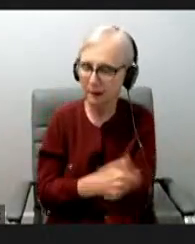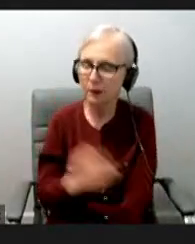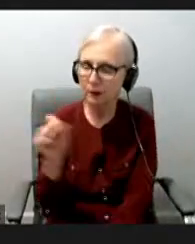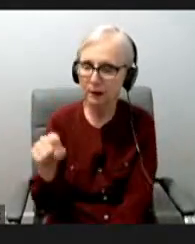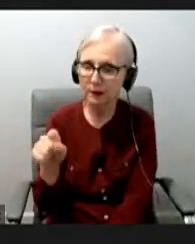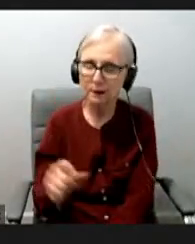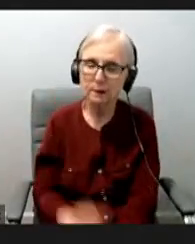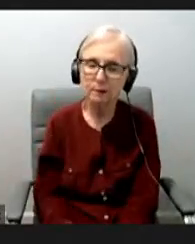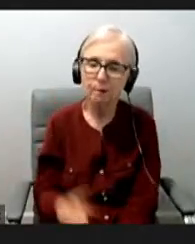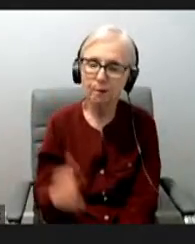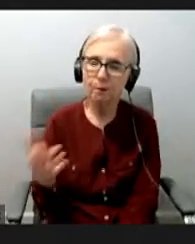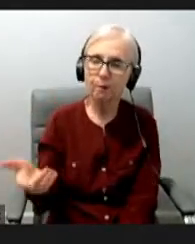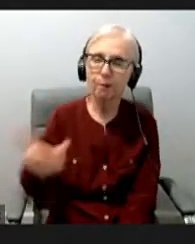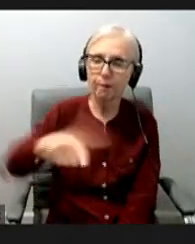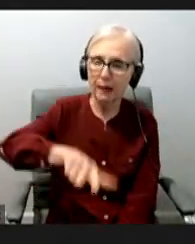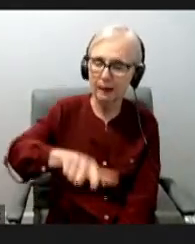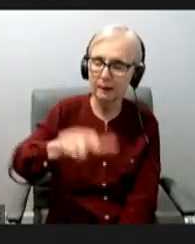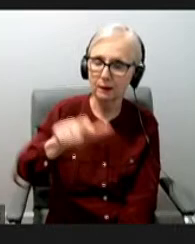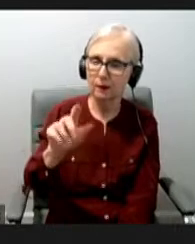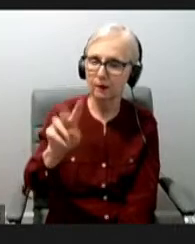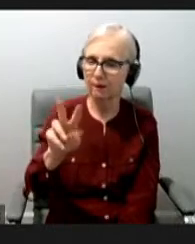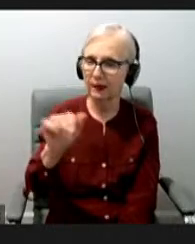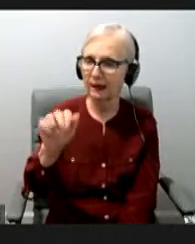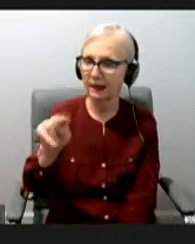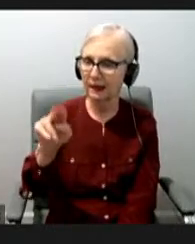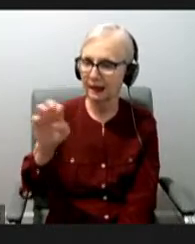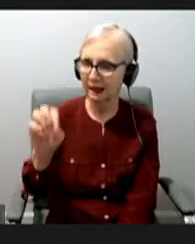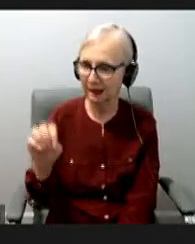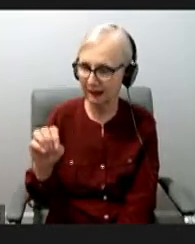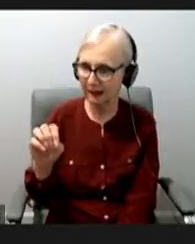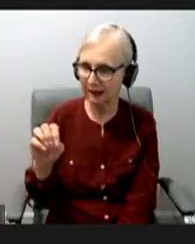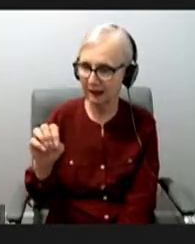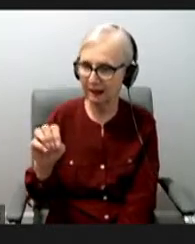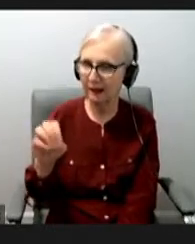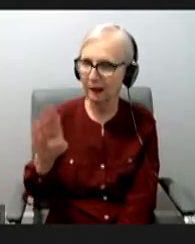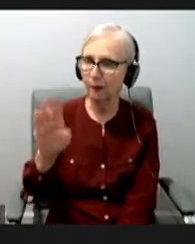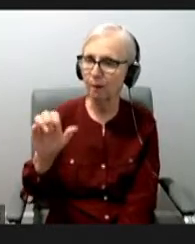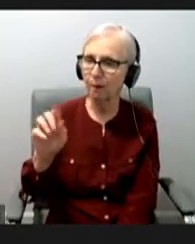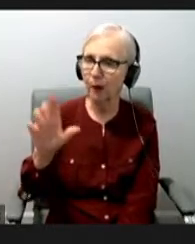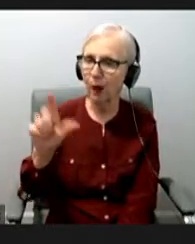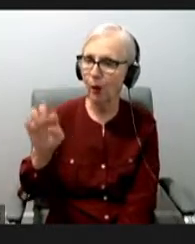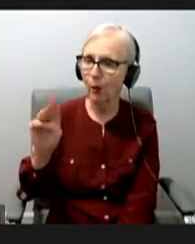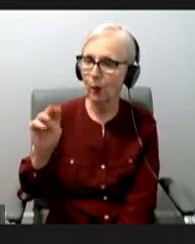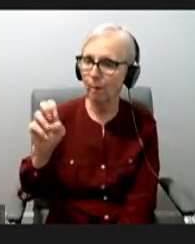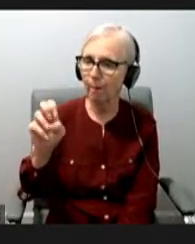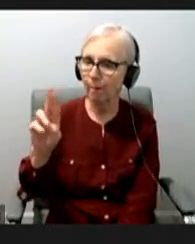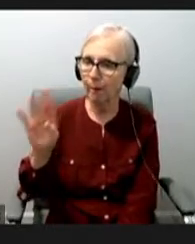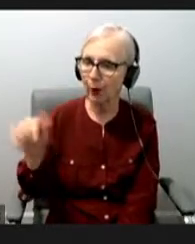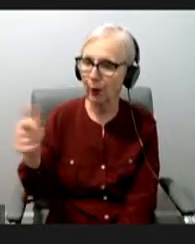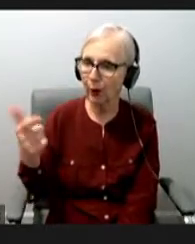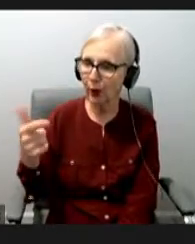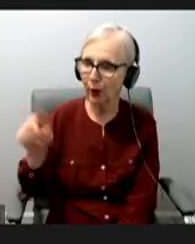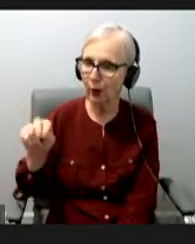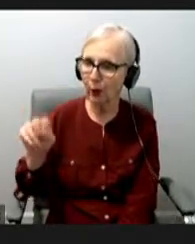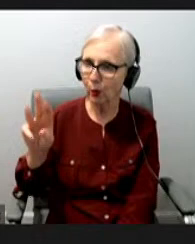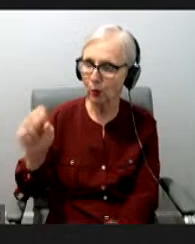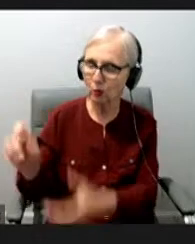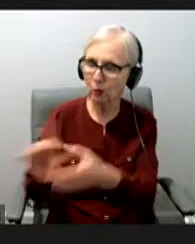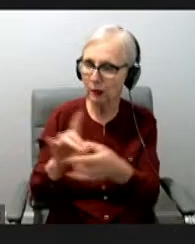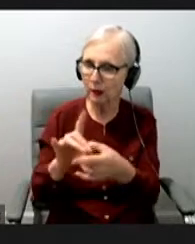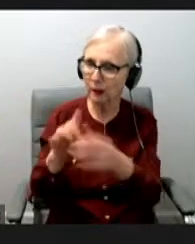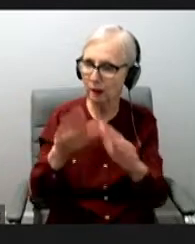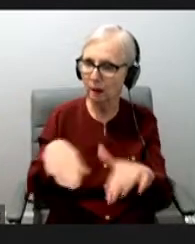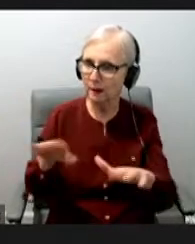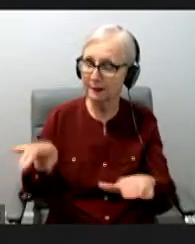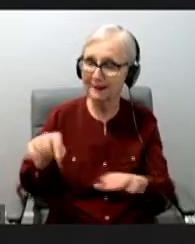All right, let's go back to Vinny. Thank you. This is Vinny Del Giudice at Bloomberg News in Denver. Regarding children, since